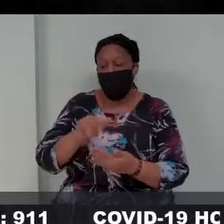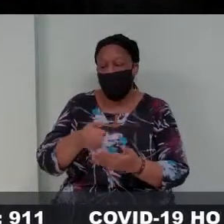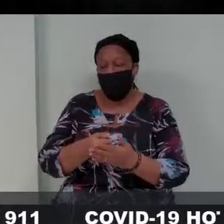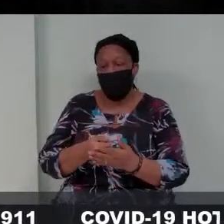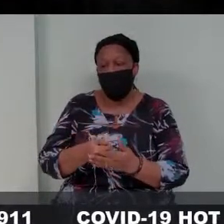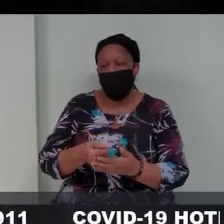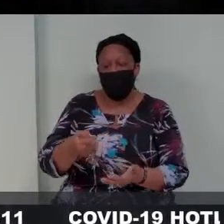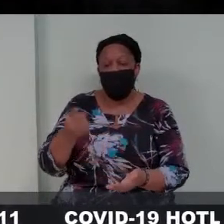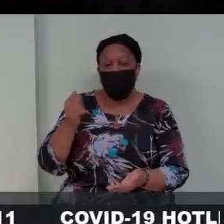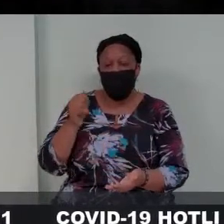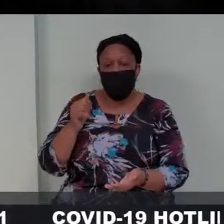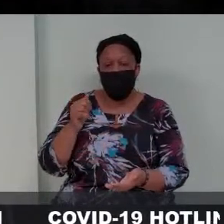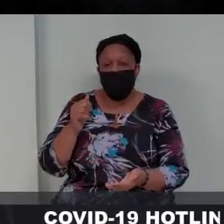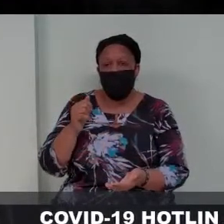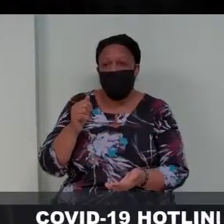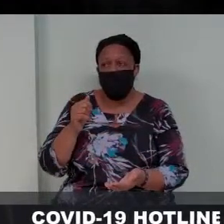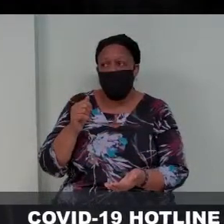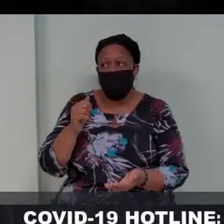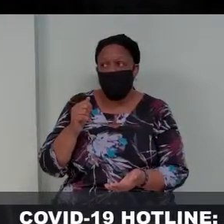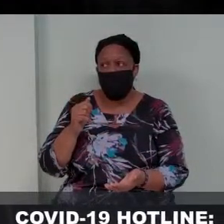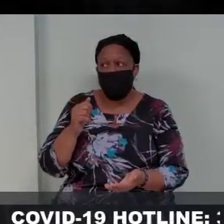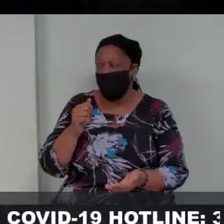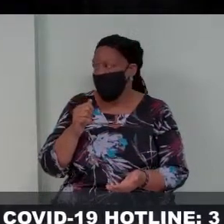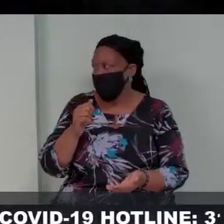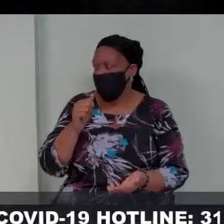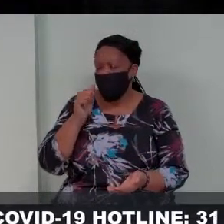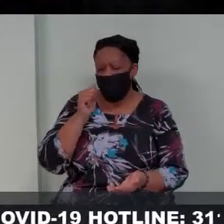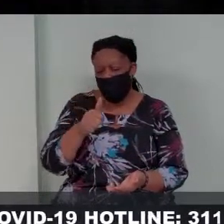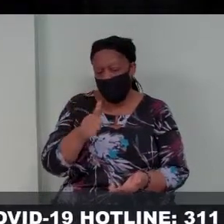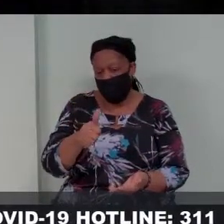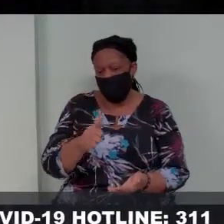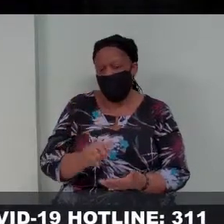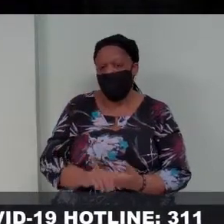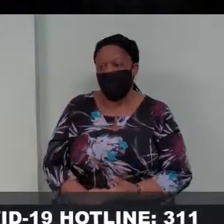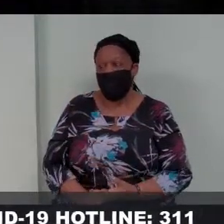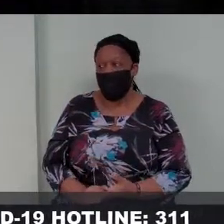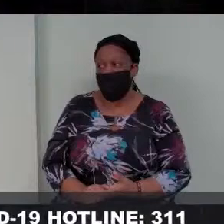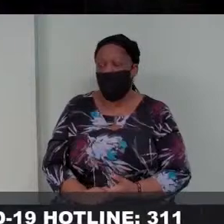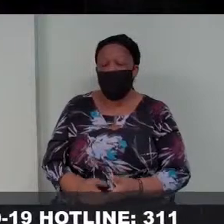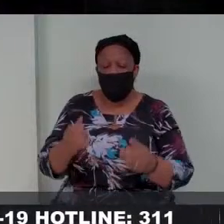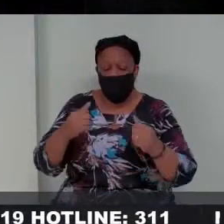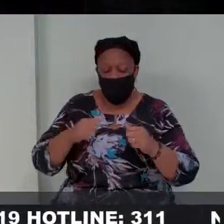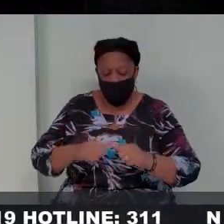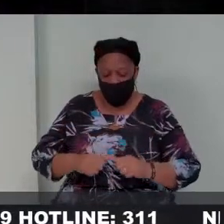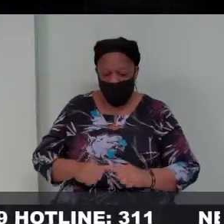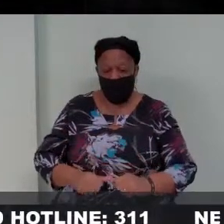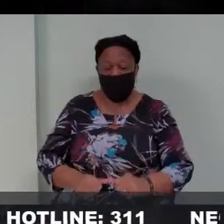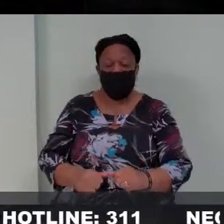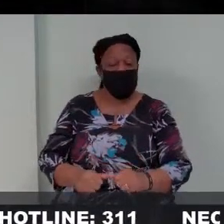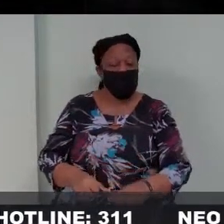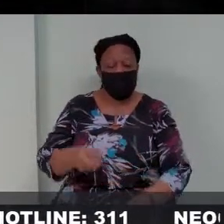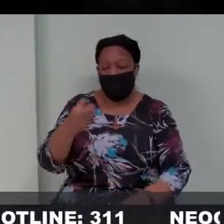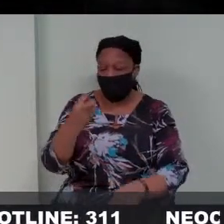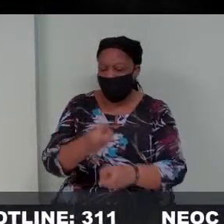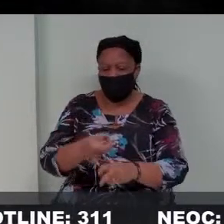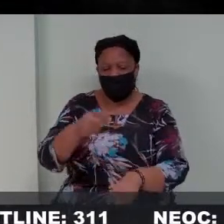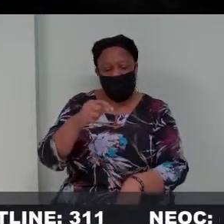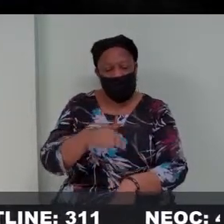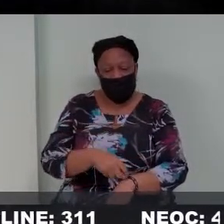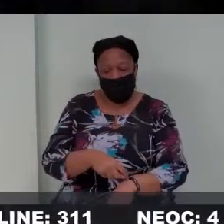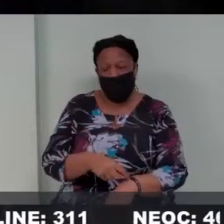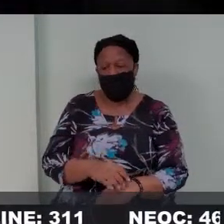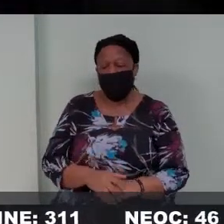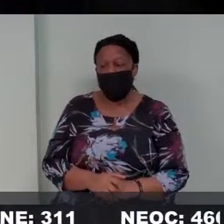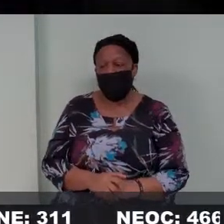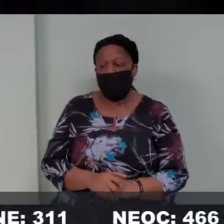of course, your personal milestones. You have persevered during these very difficult and challenging